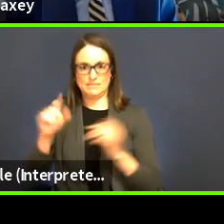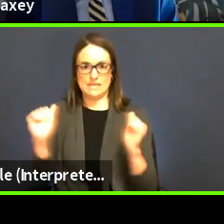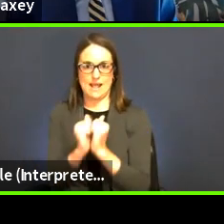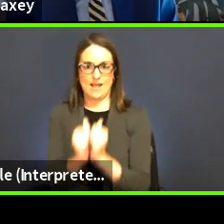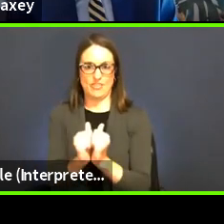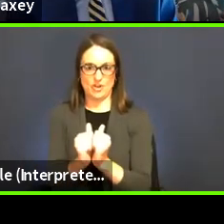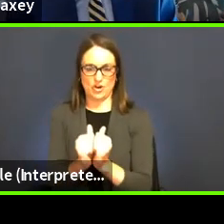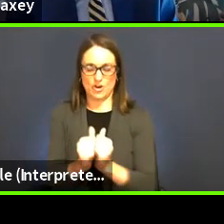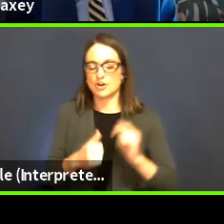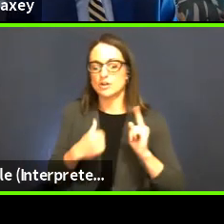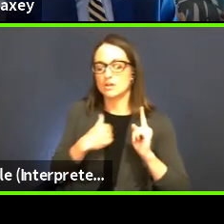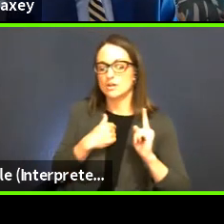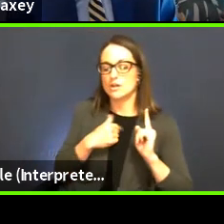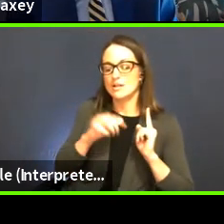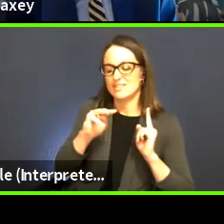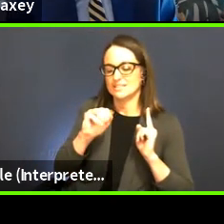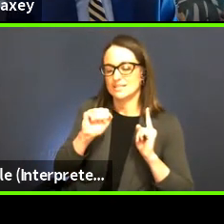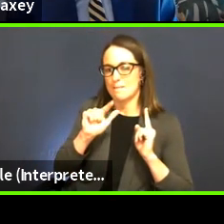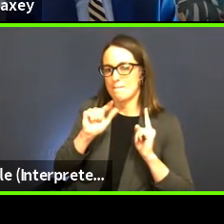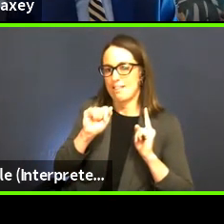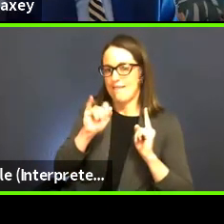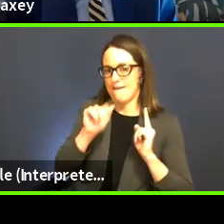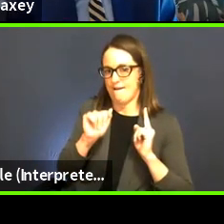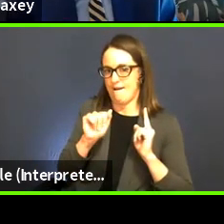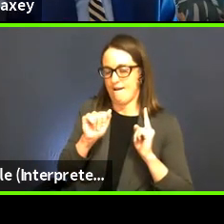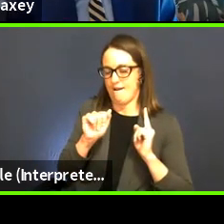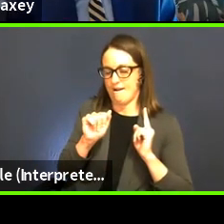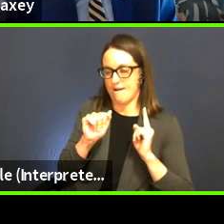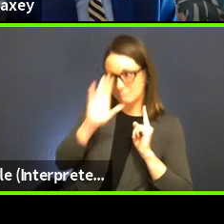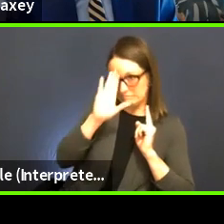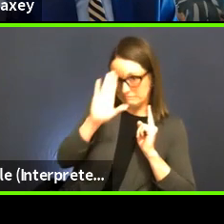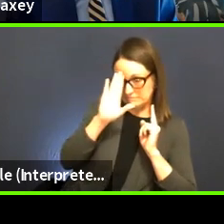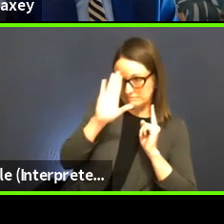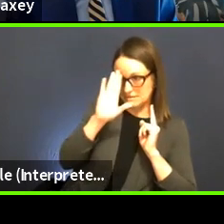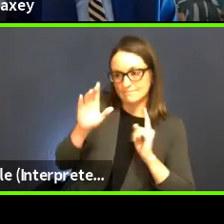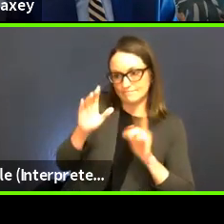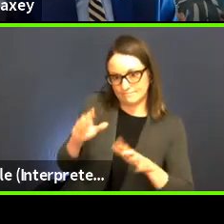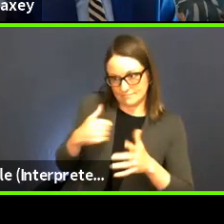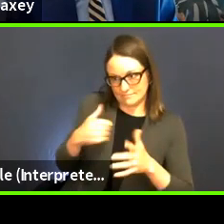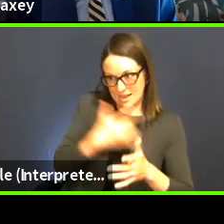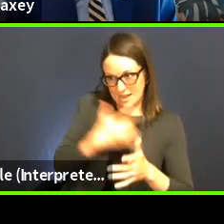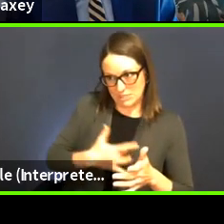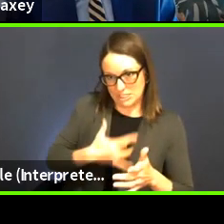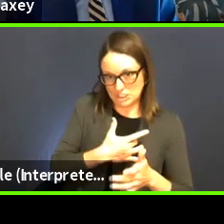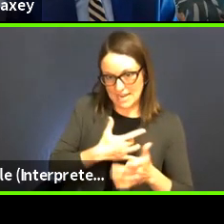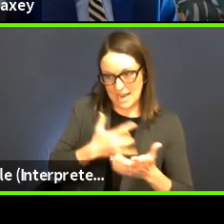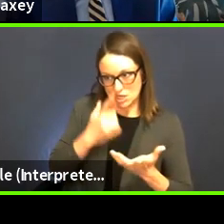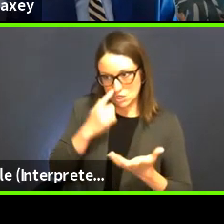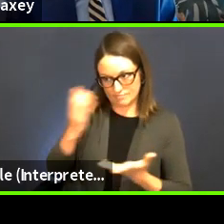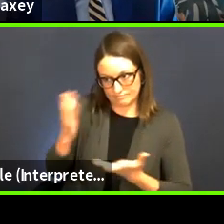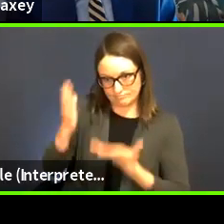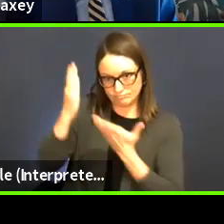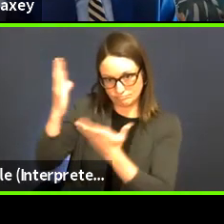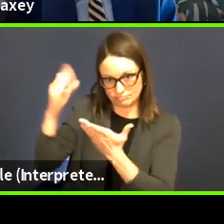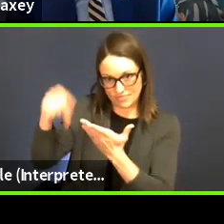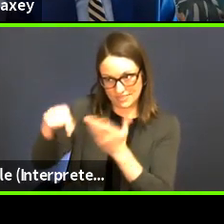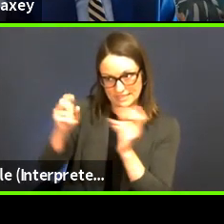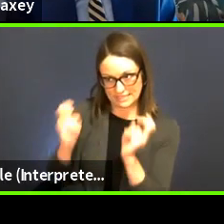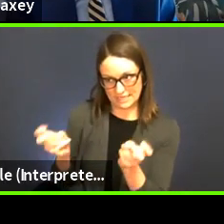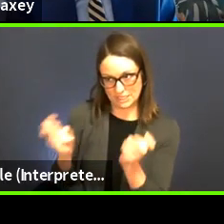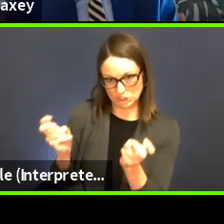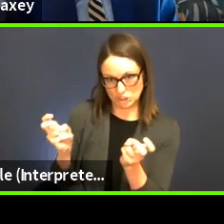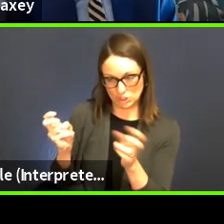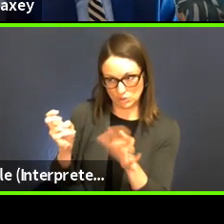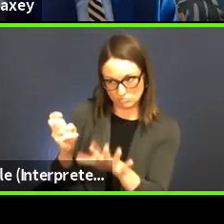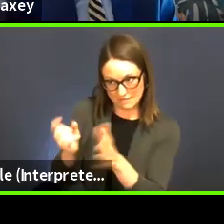Andy, this is Malika. I appreciate you bringing this issue to our attention and